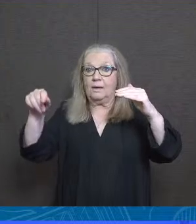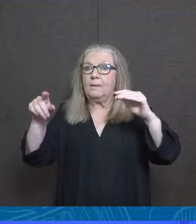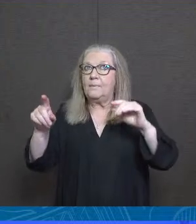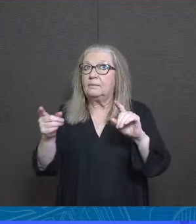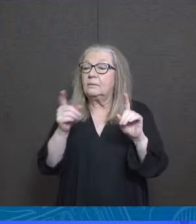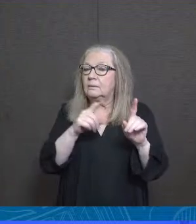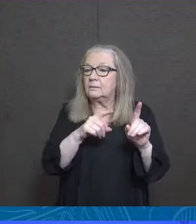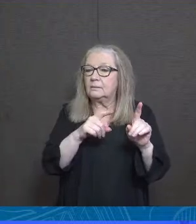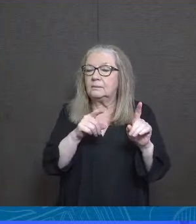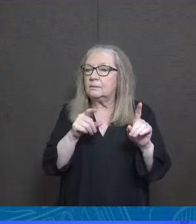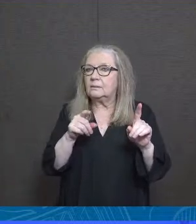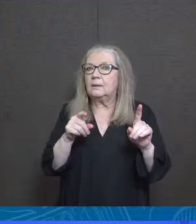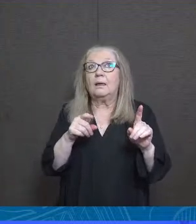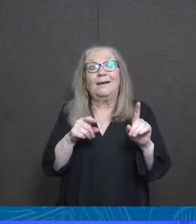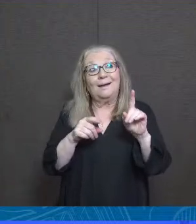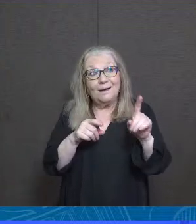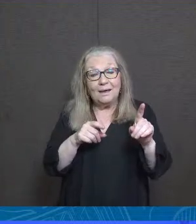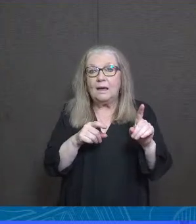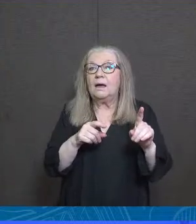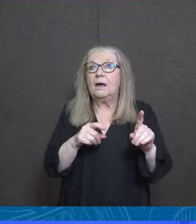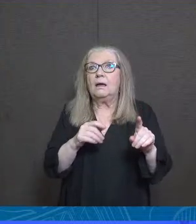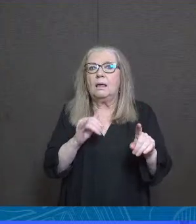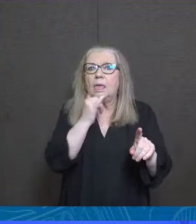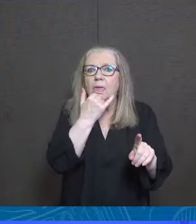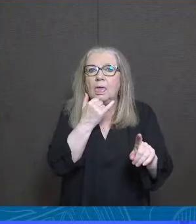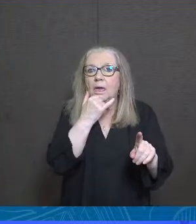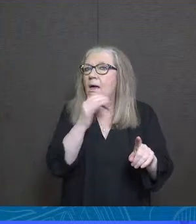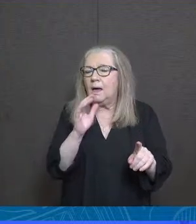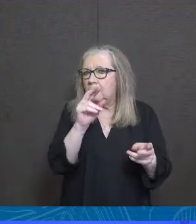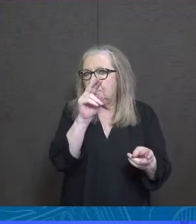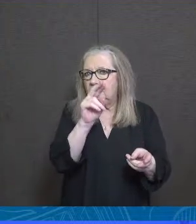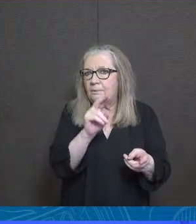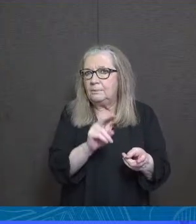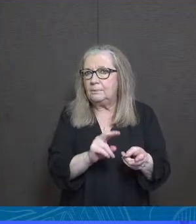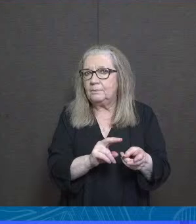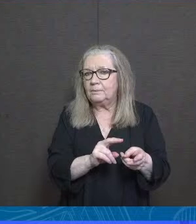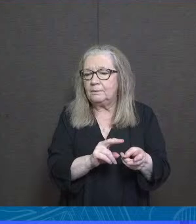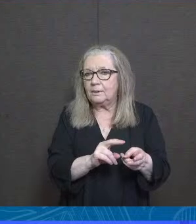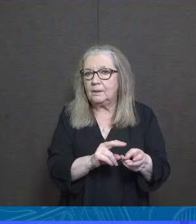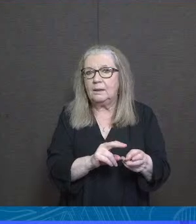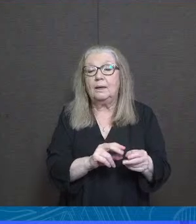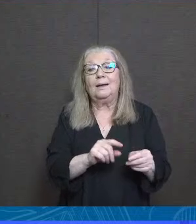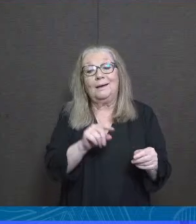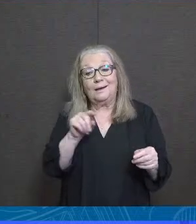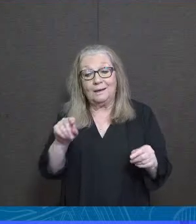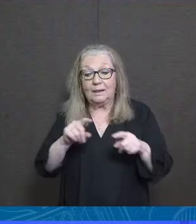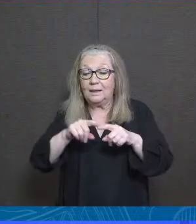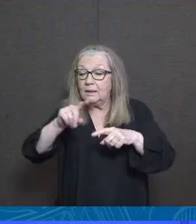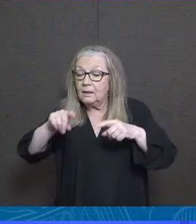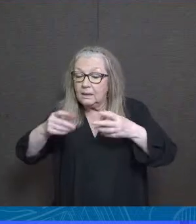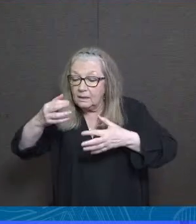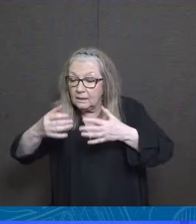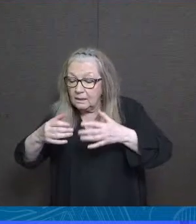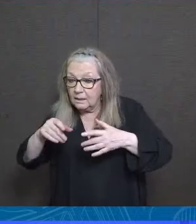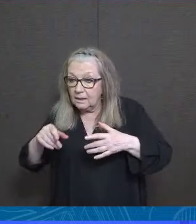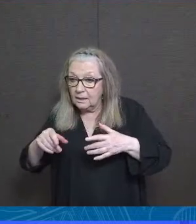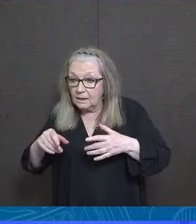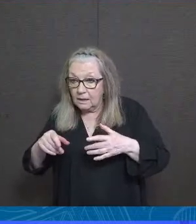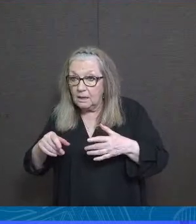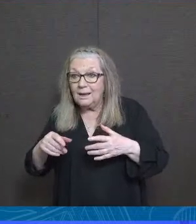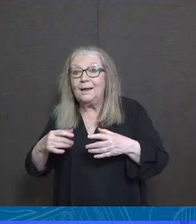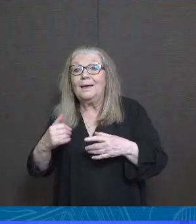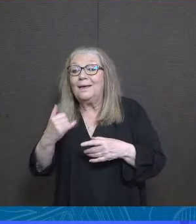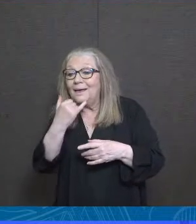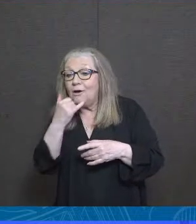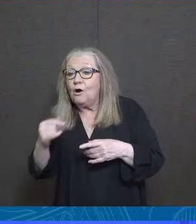has lower errors consistently versus the numerical weather prediction.